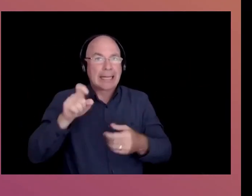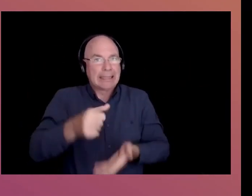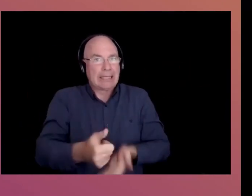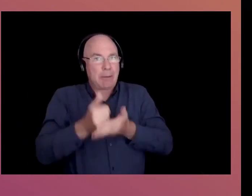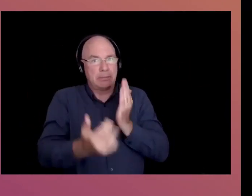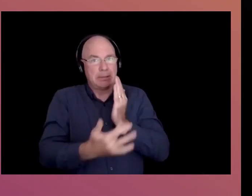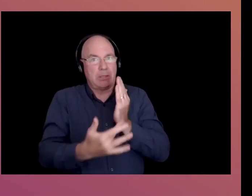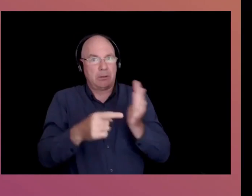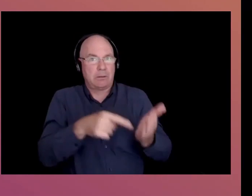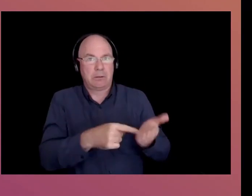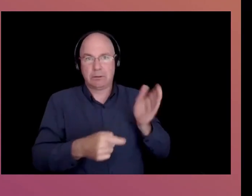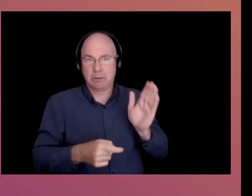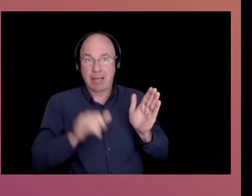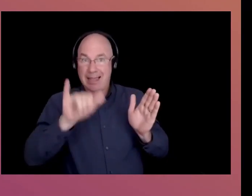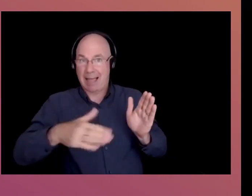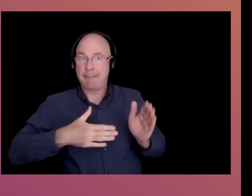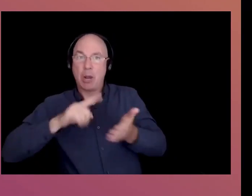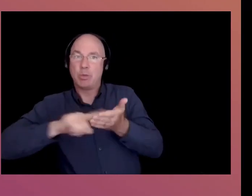my research challenge today.